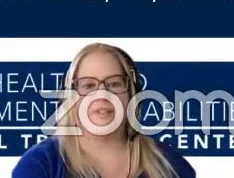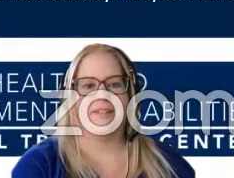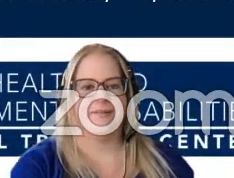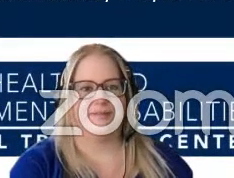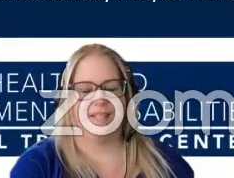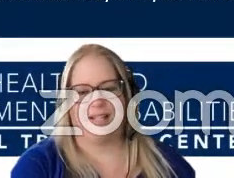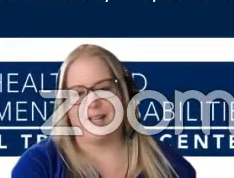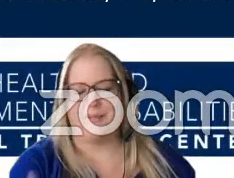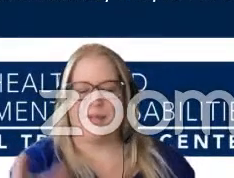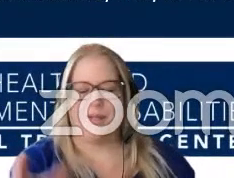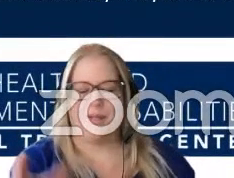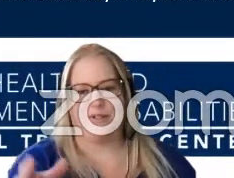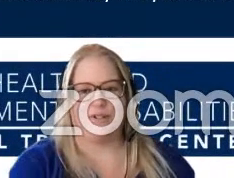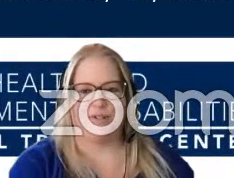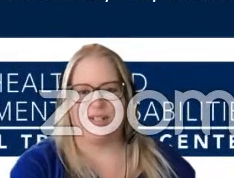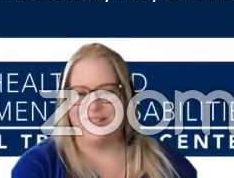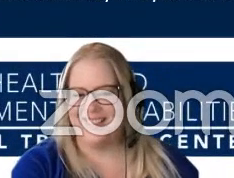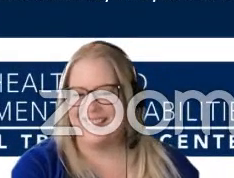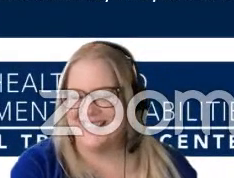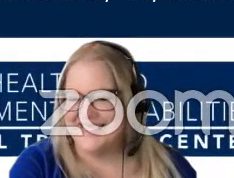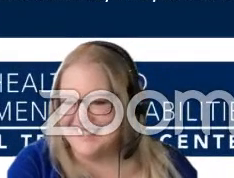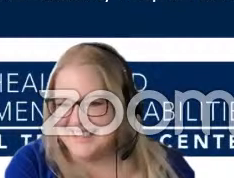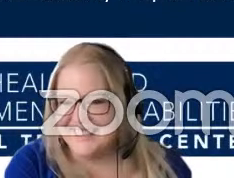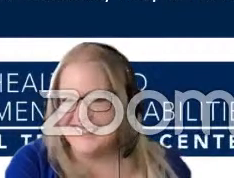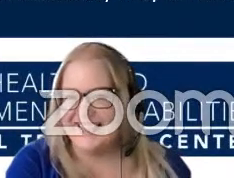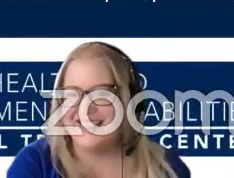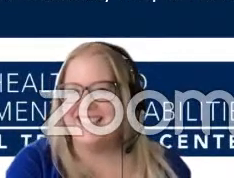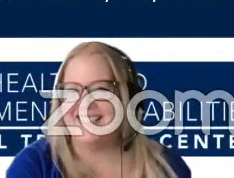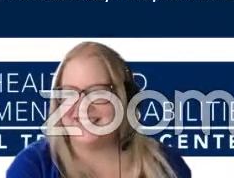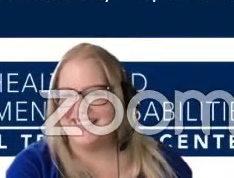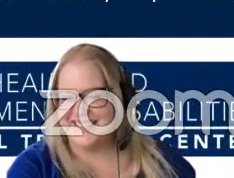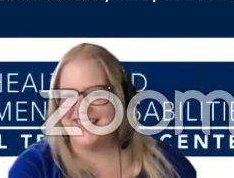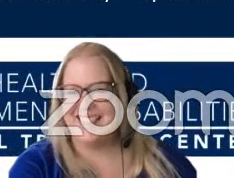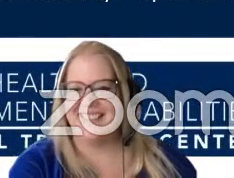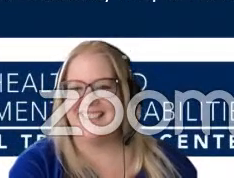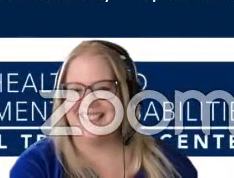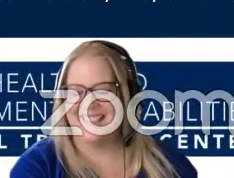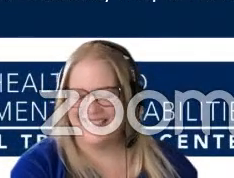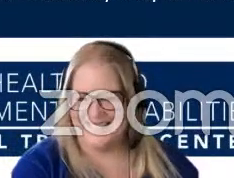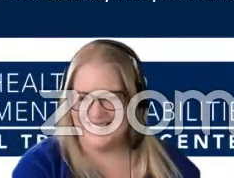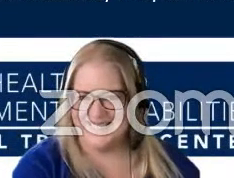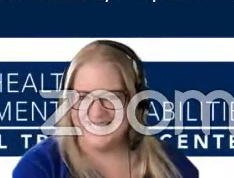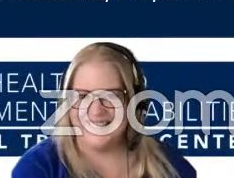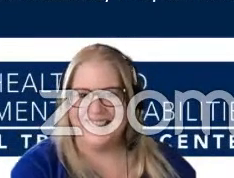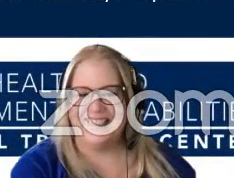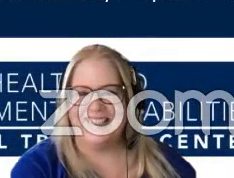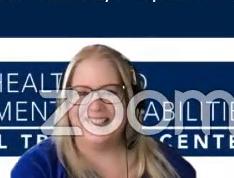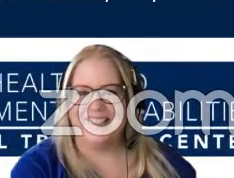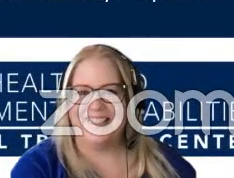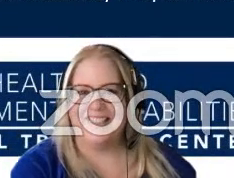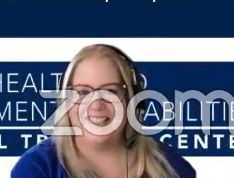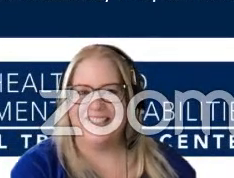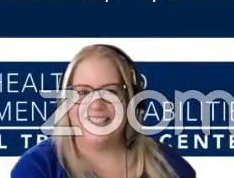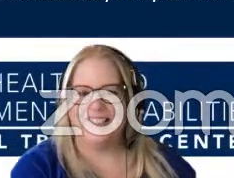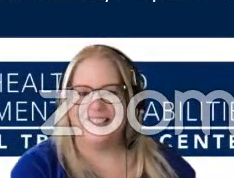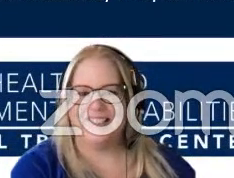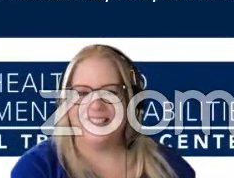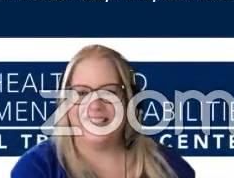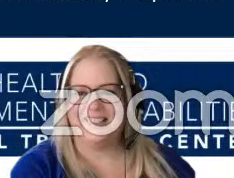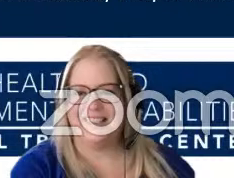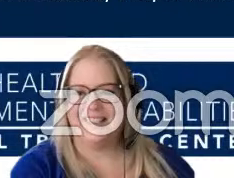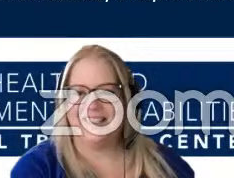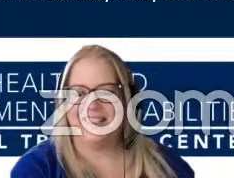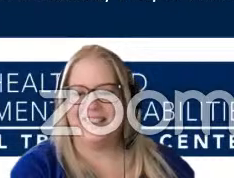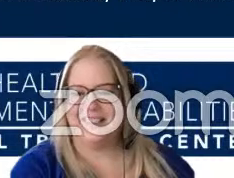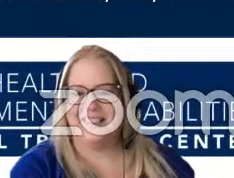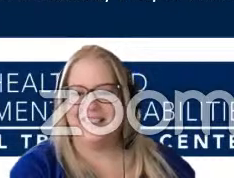Zoom host. I'm Okay. the host introducing you. Gotcha. Brandon, Okay, will do you want to add me for that so I can share it,